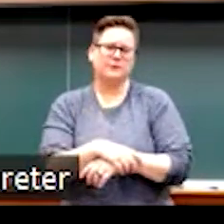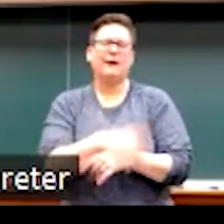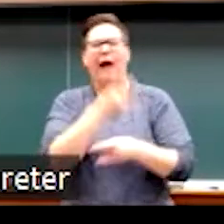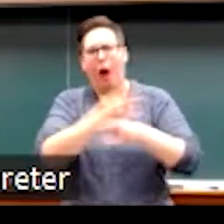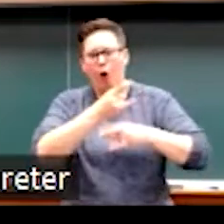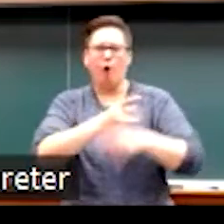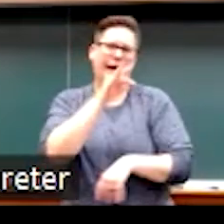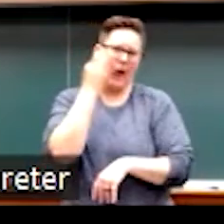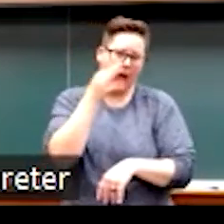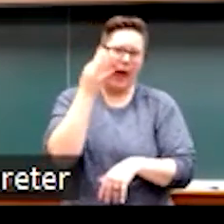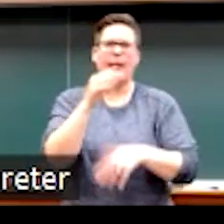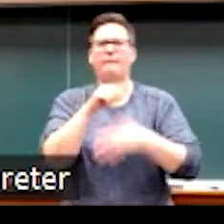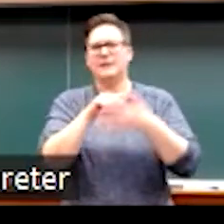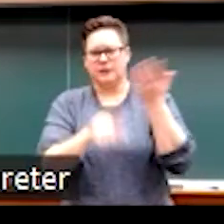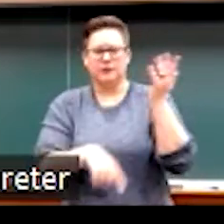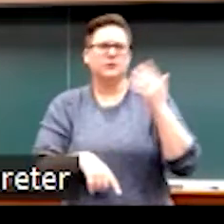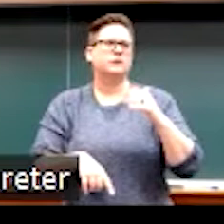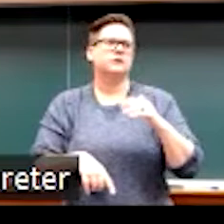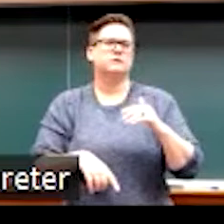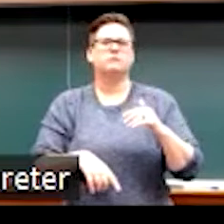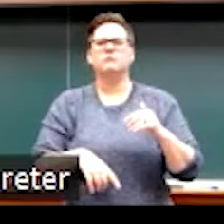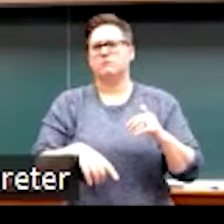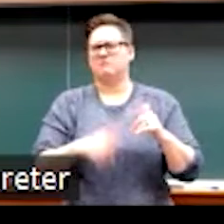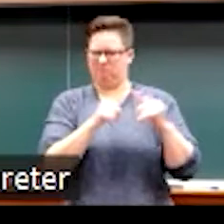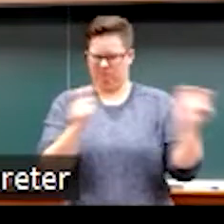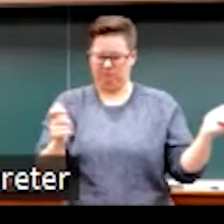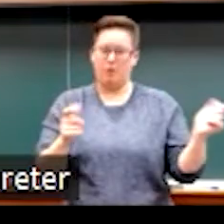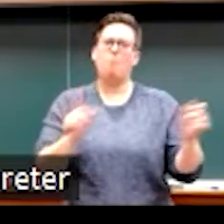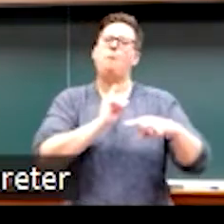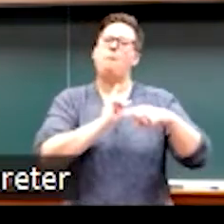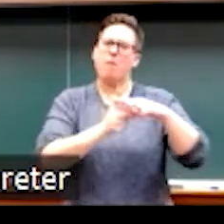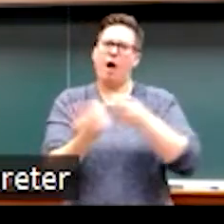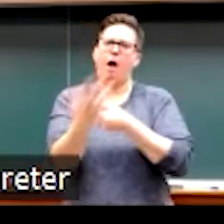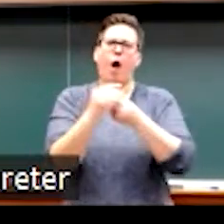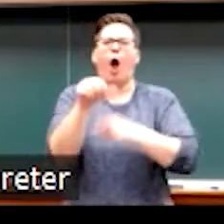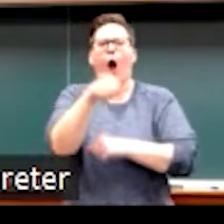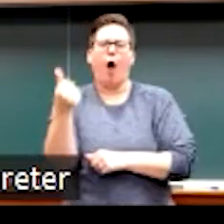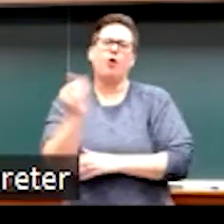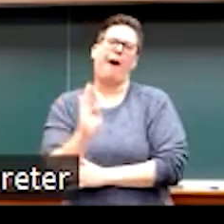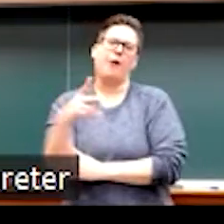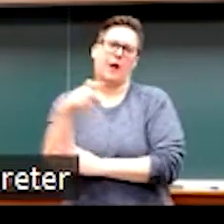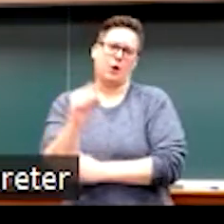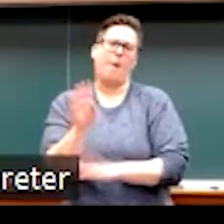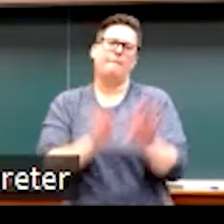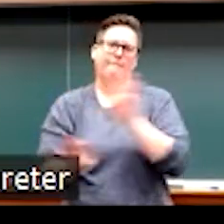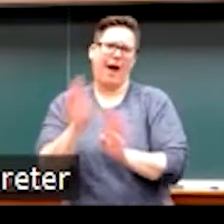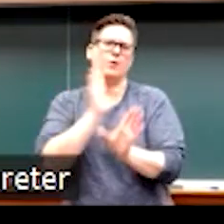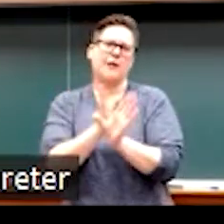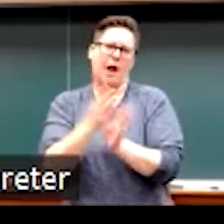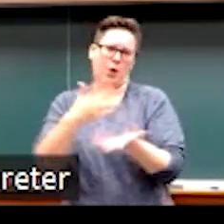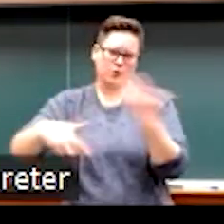alcohol, cannabis, benzodiazepine, etc., while incorporating other biopsychosocial factors,